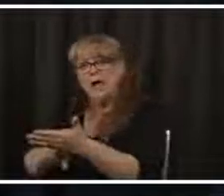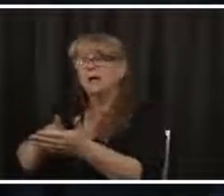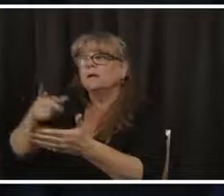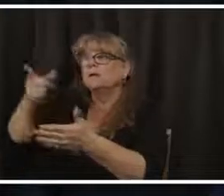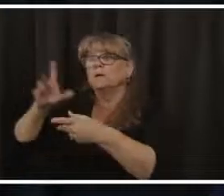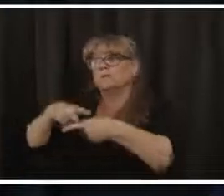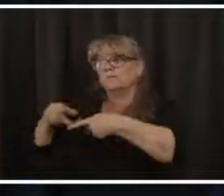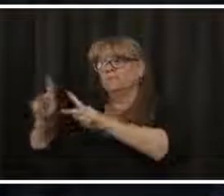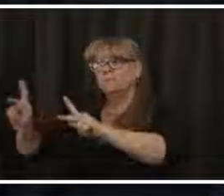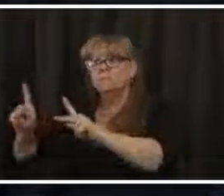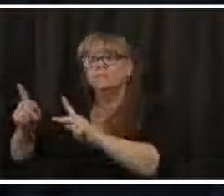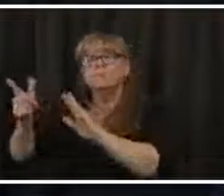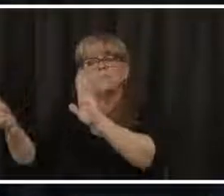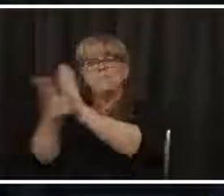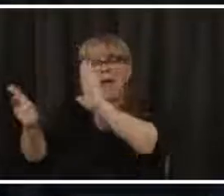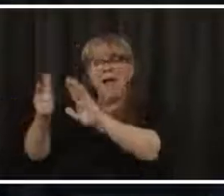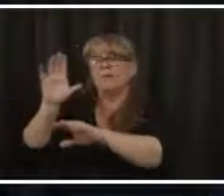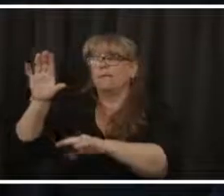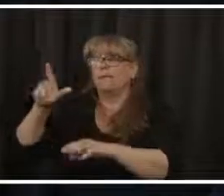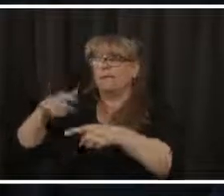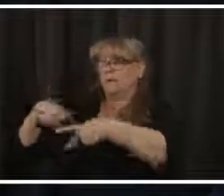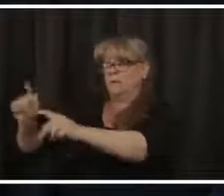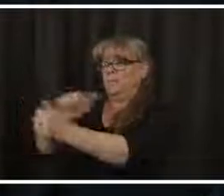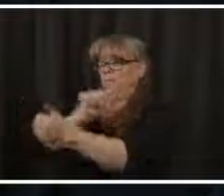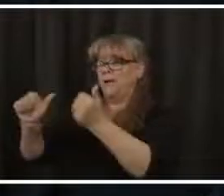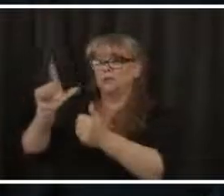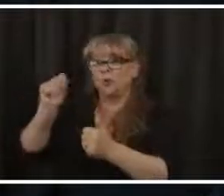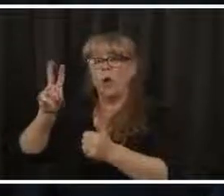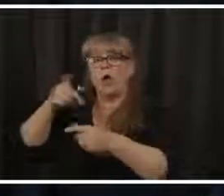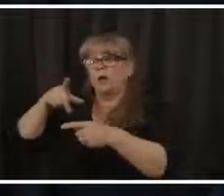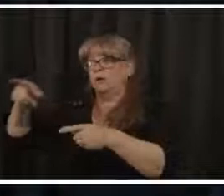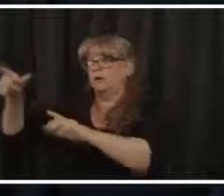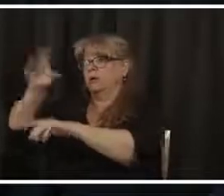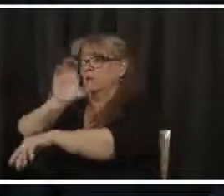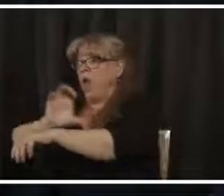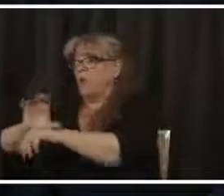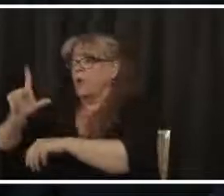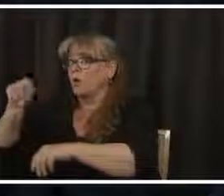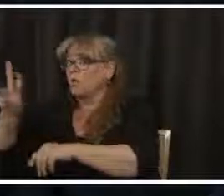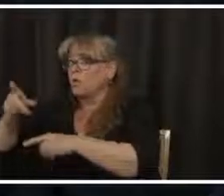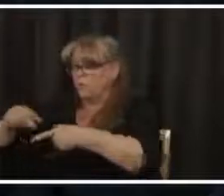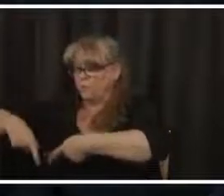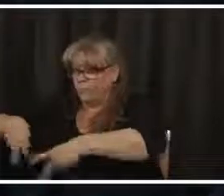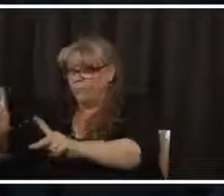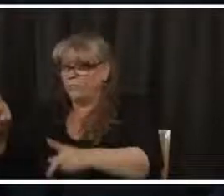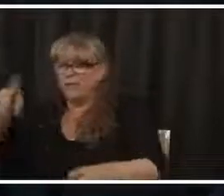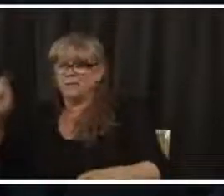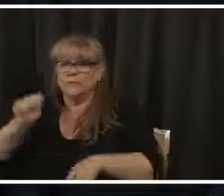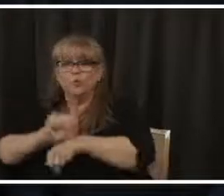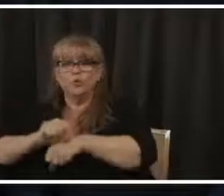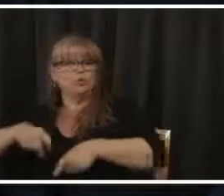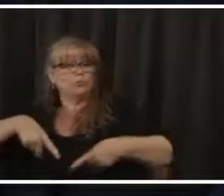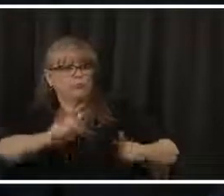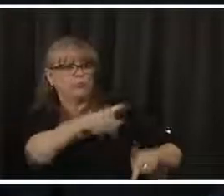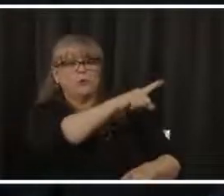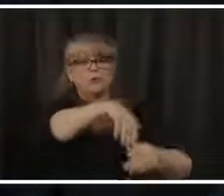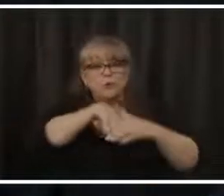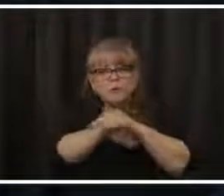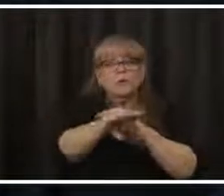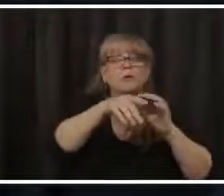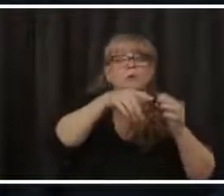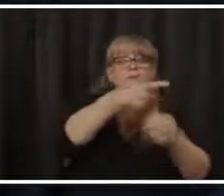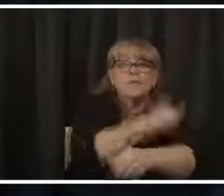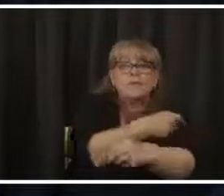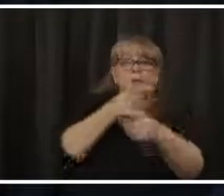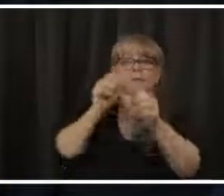or part-time were eligible to receive paid time off January 1st for health and safety needs. That means that you have the right to take